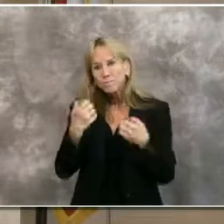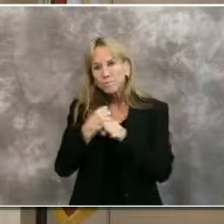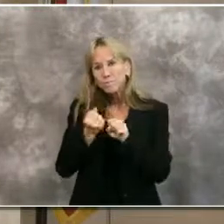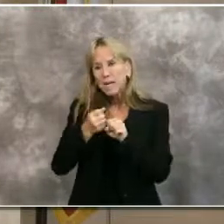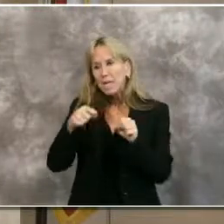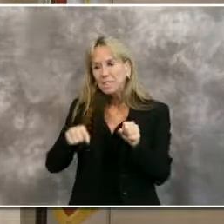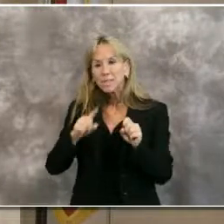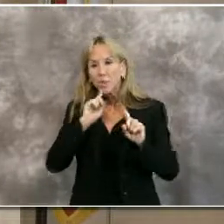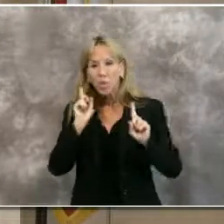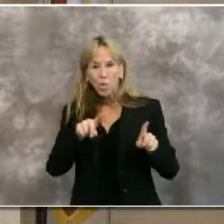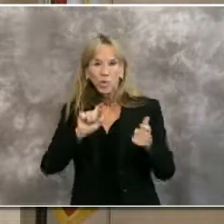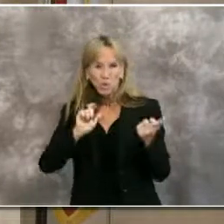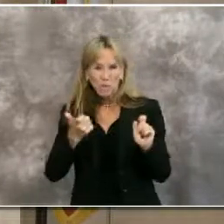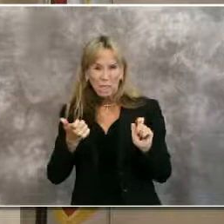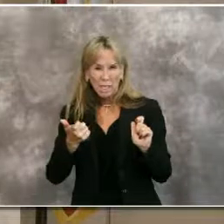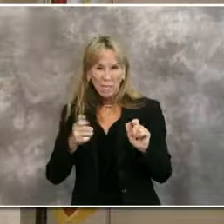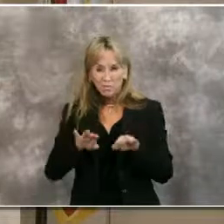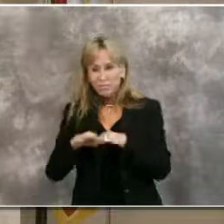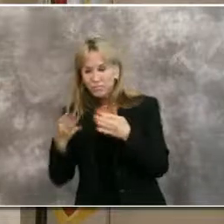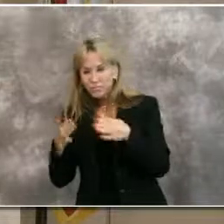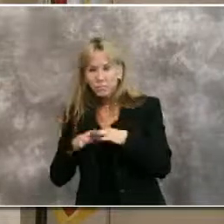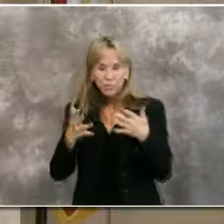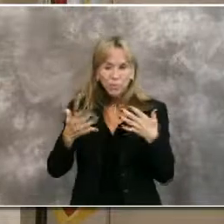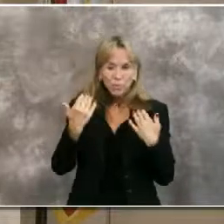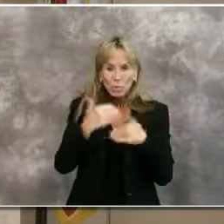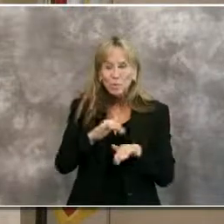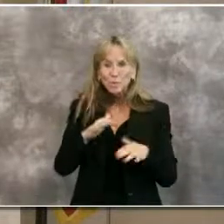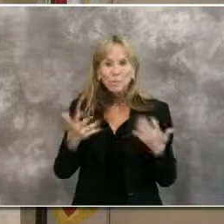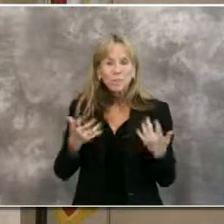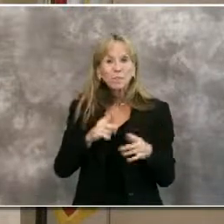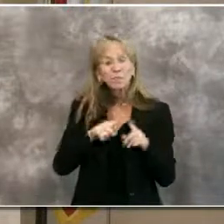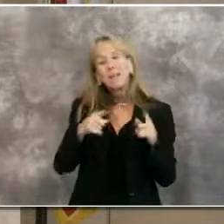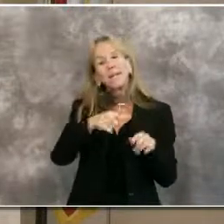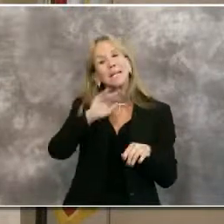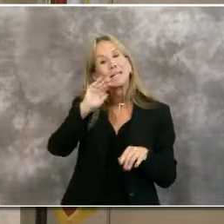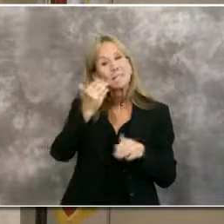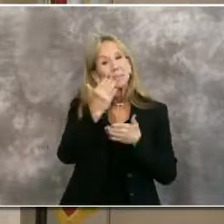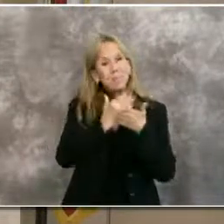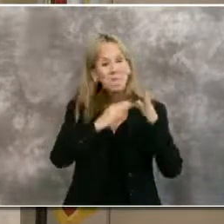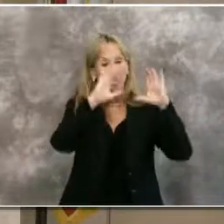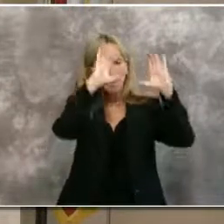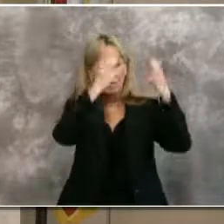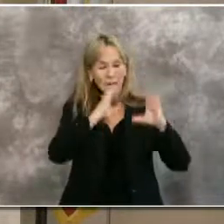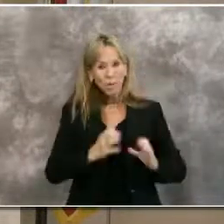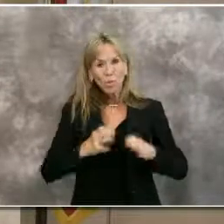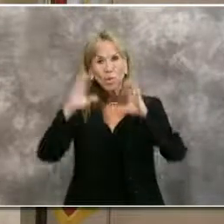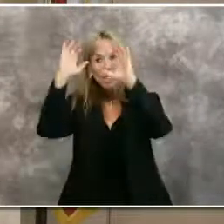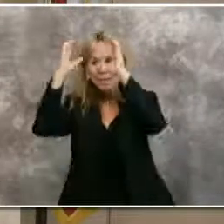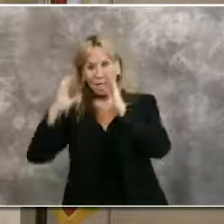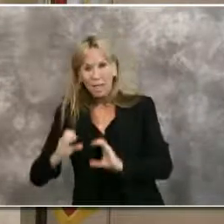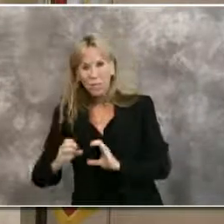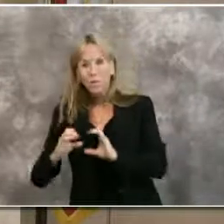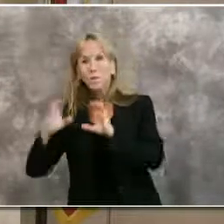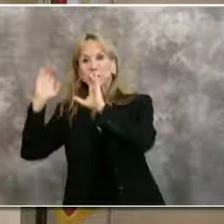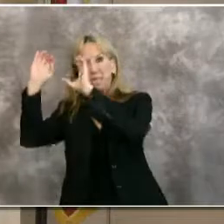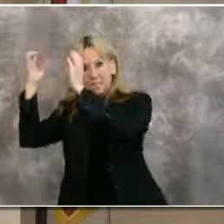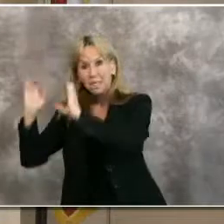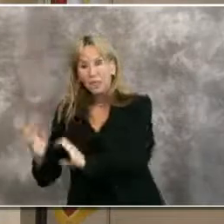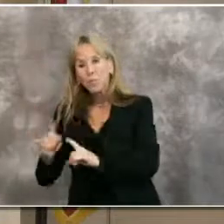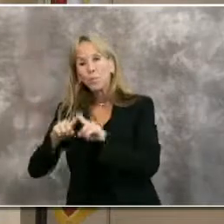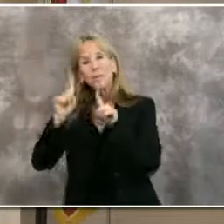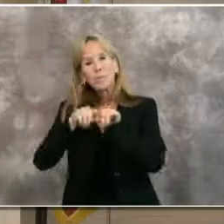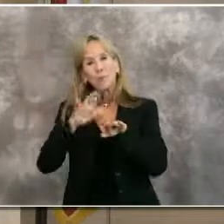health office's order. So they're similar categories or criteria, but different metrics based on